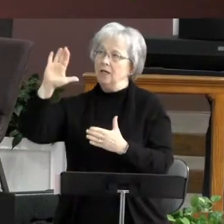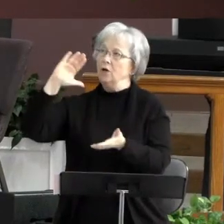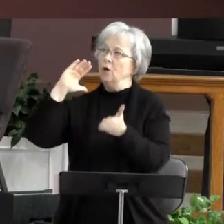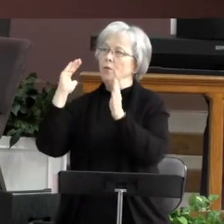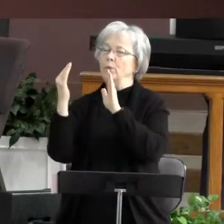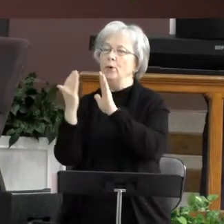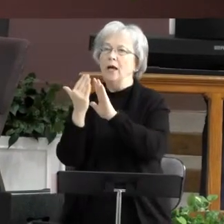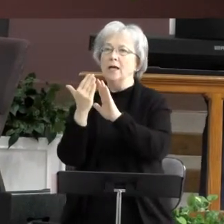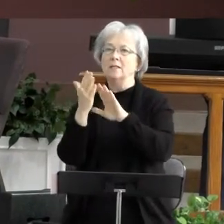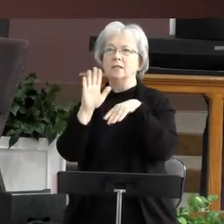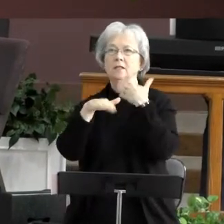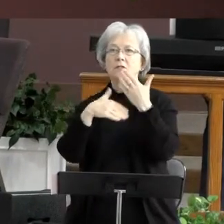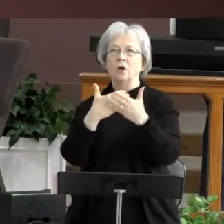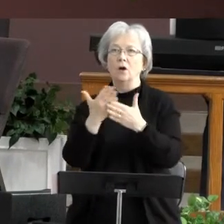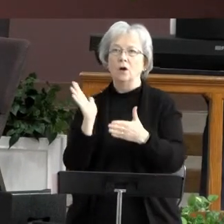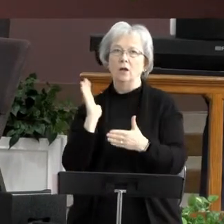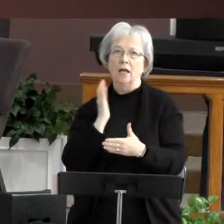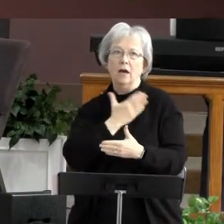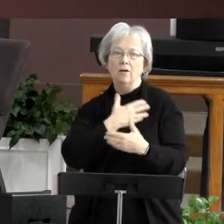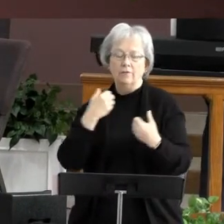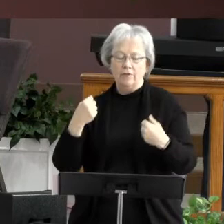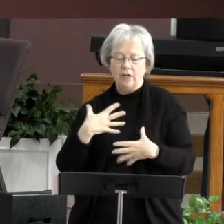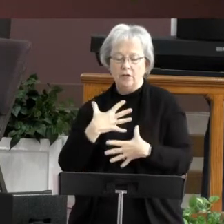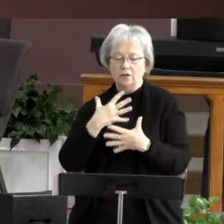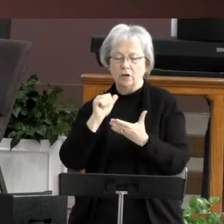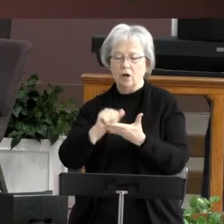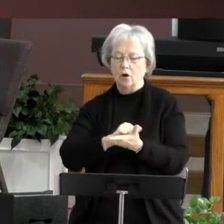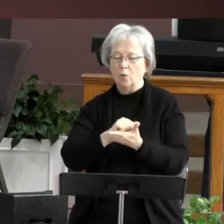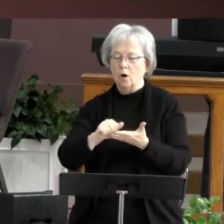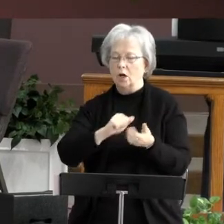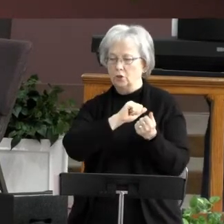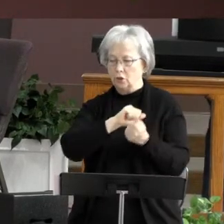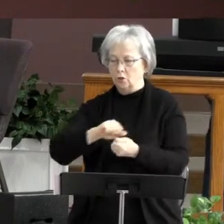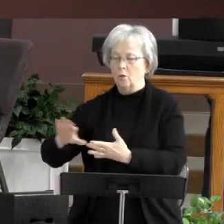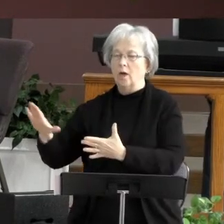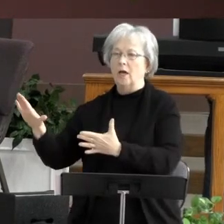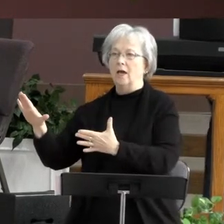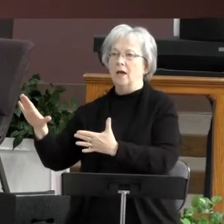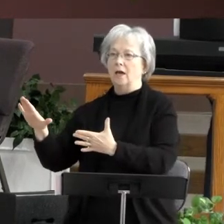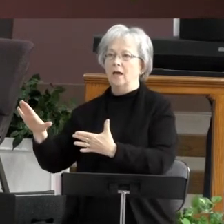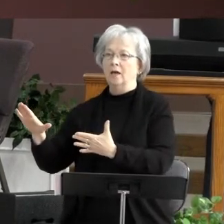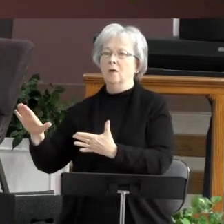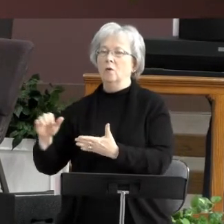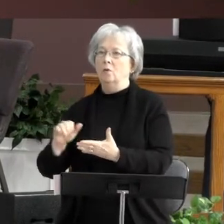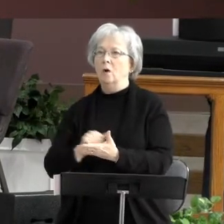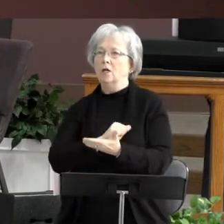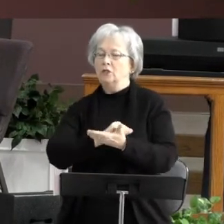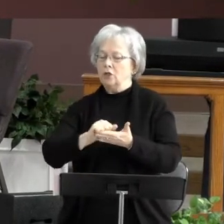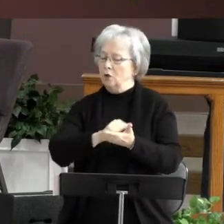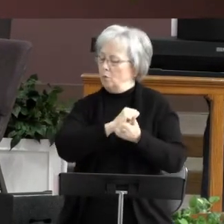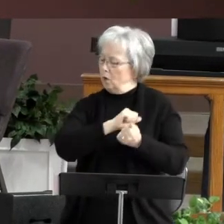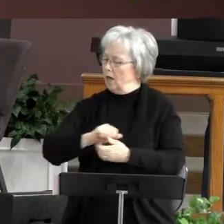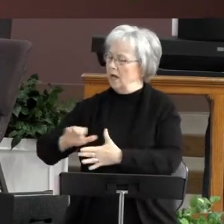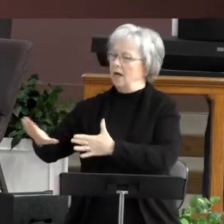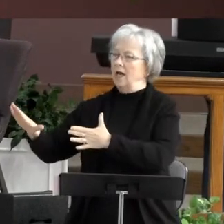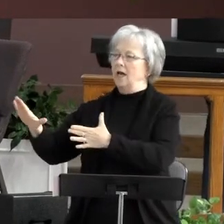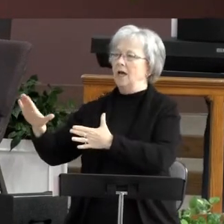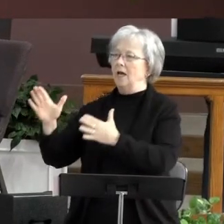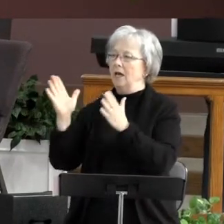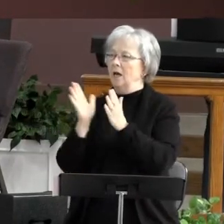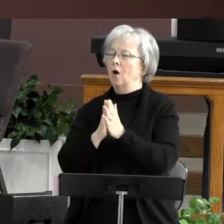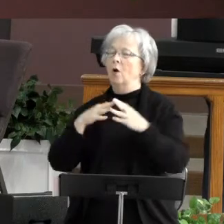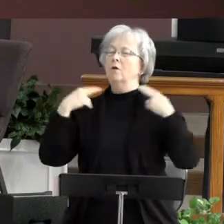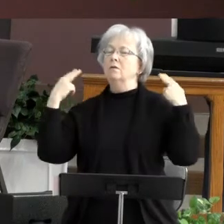In your presence, all our fears are washed away. Washed